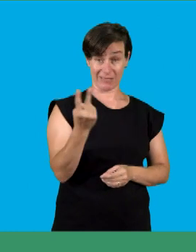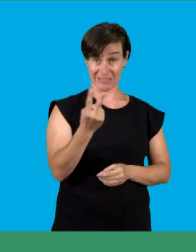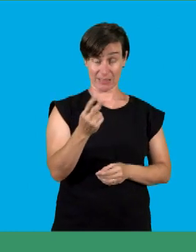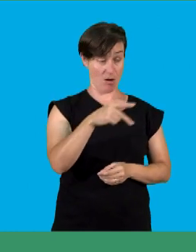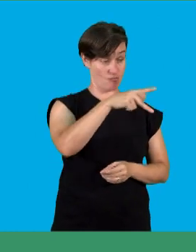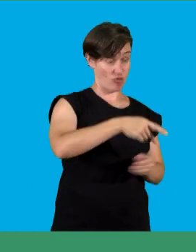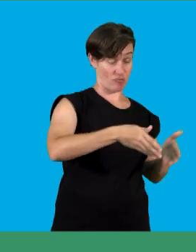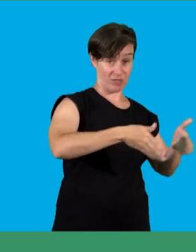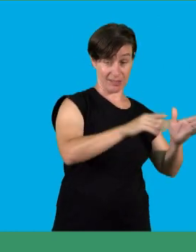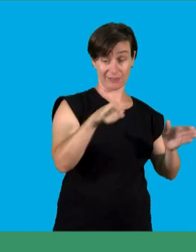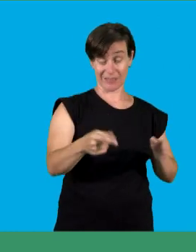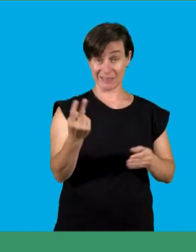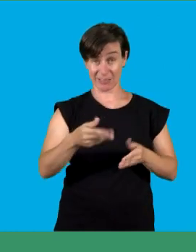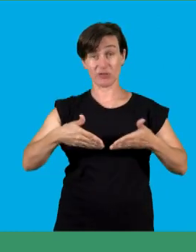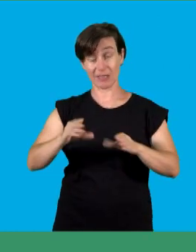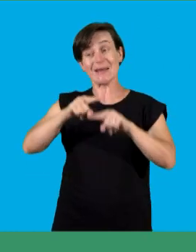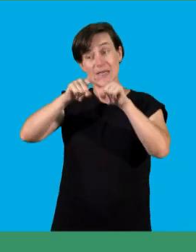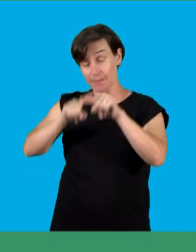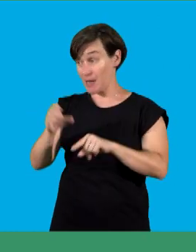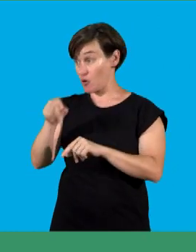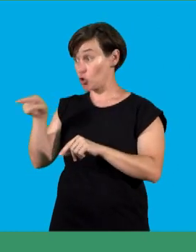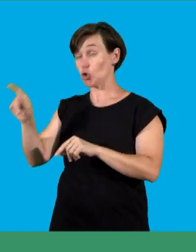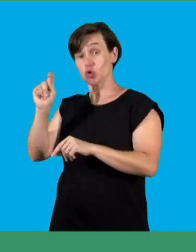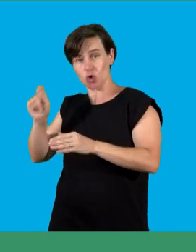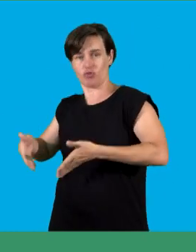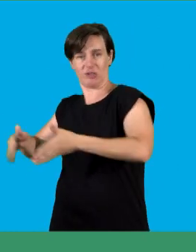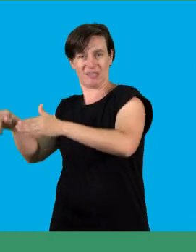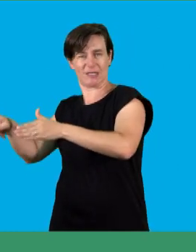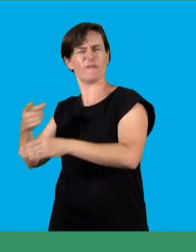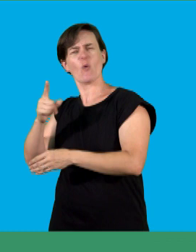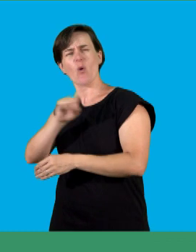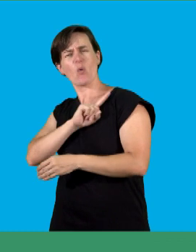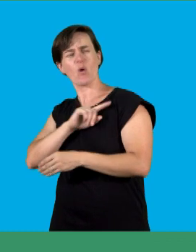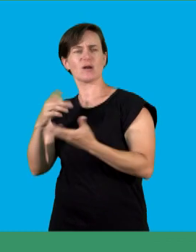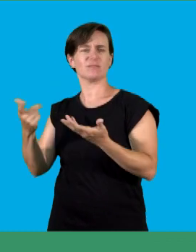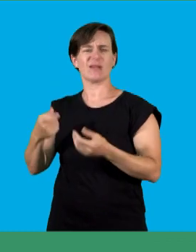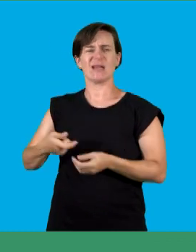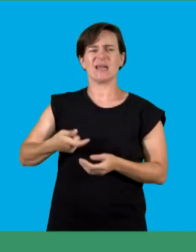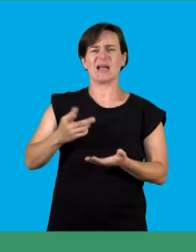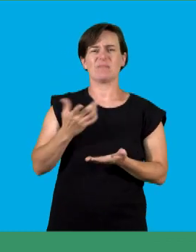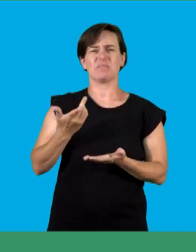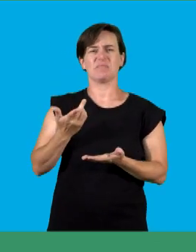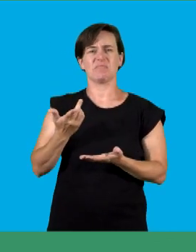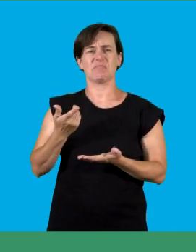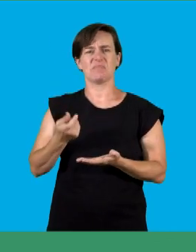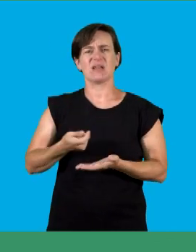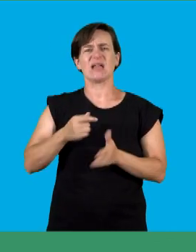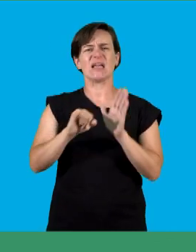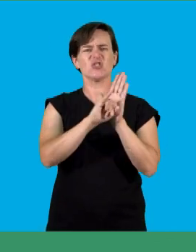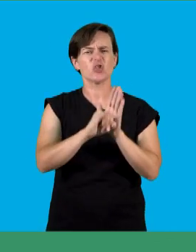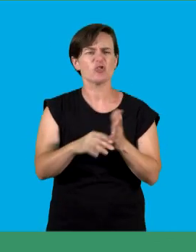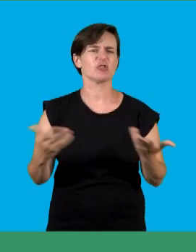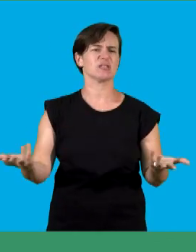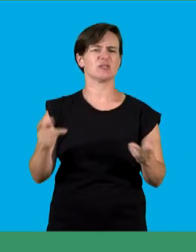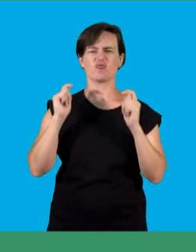on the tertiary sector to provide services such as insurance and transport. So obviously it would go back to